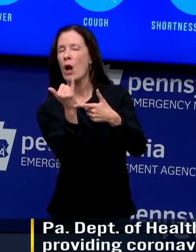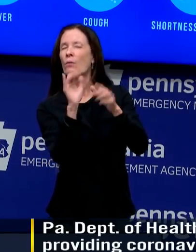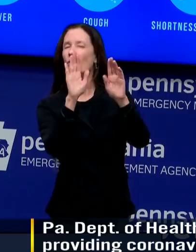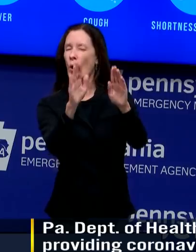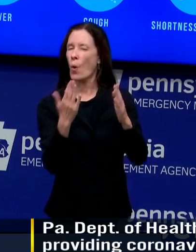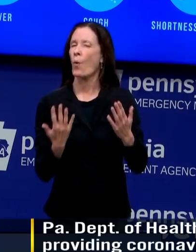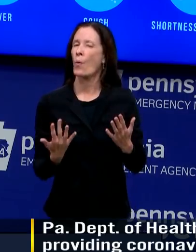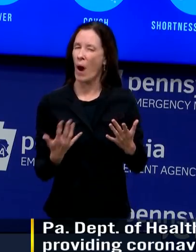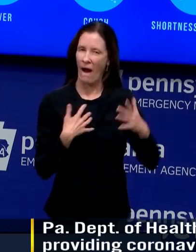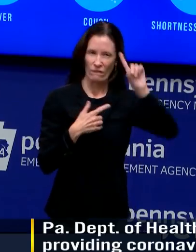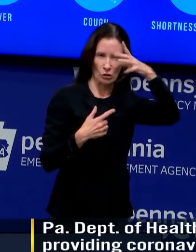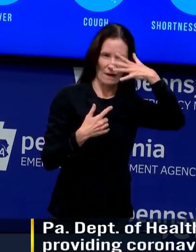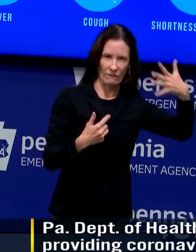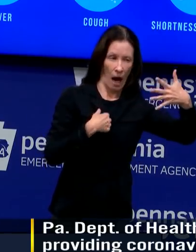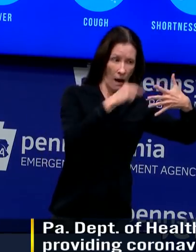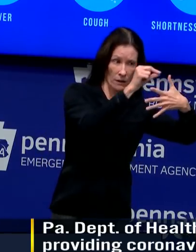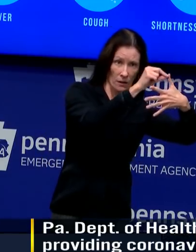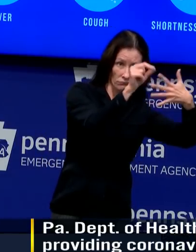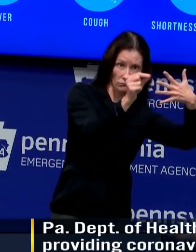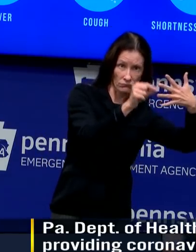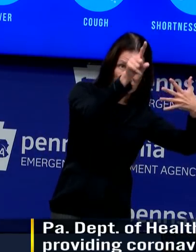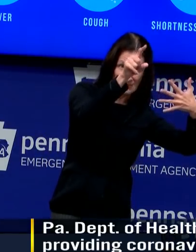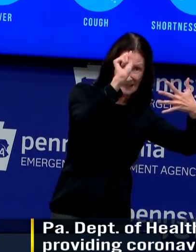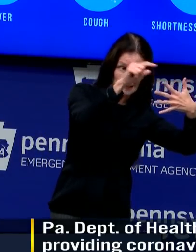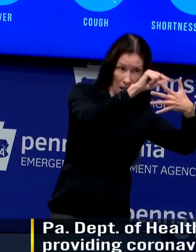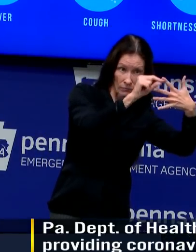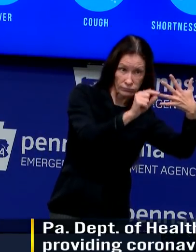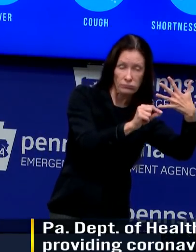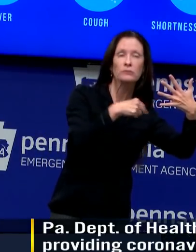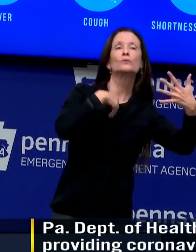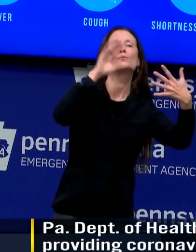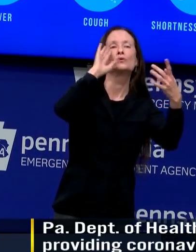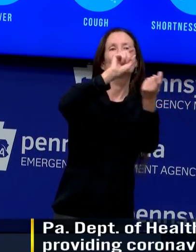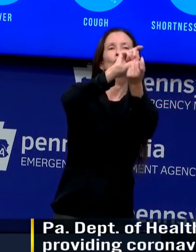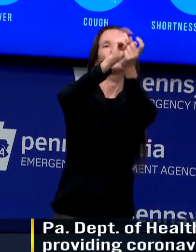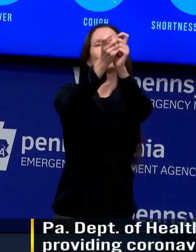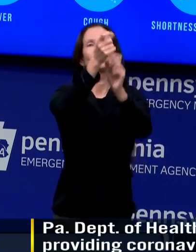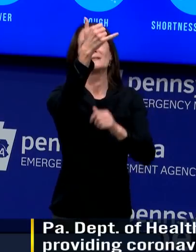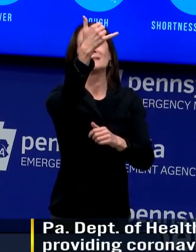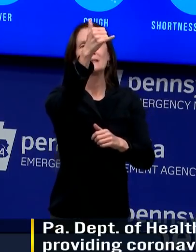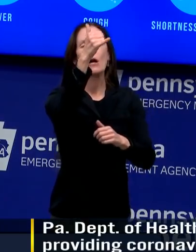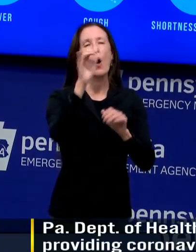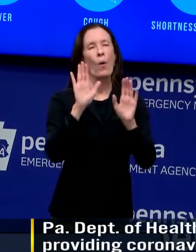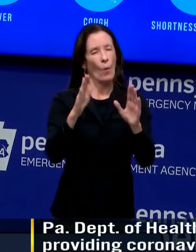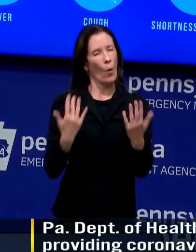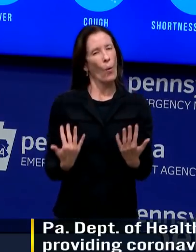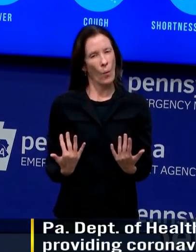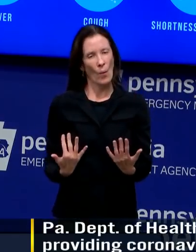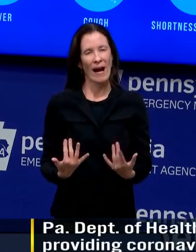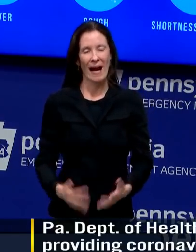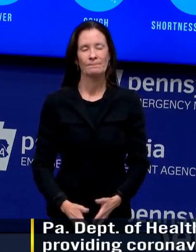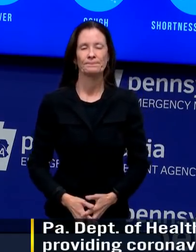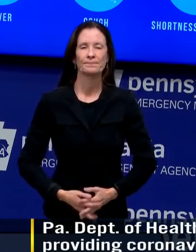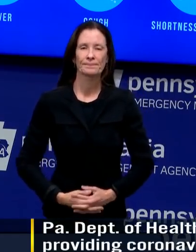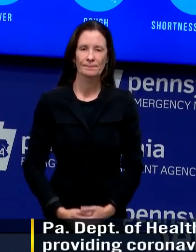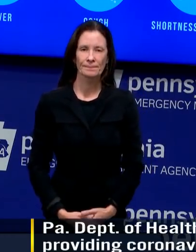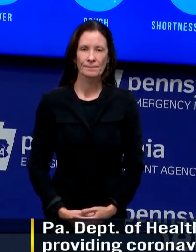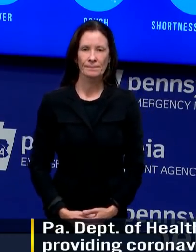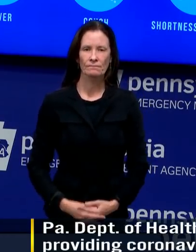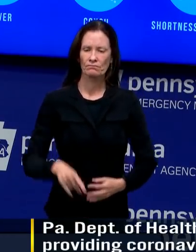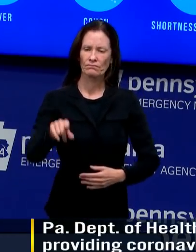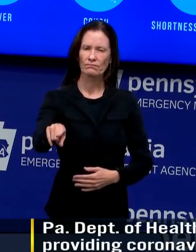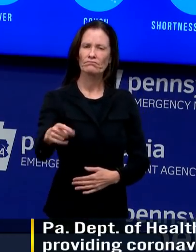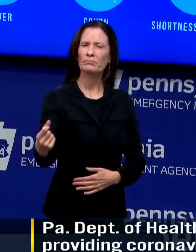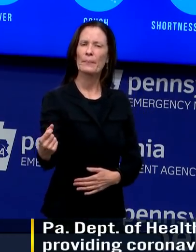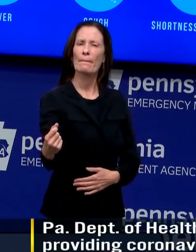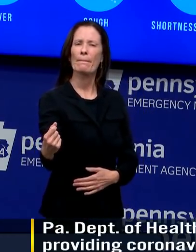Live, you talked about the criteria that there's a yellow phase for 50 cases per